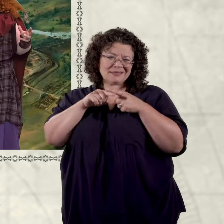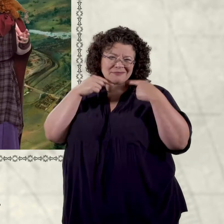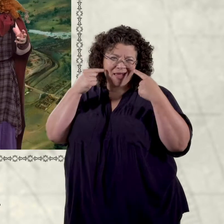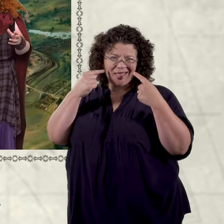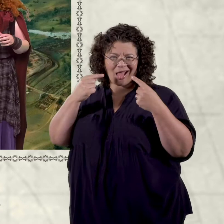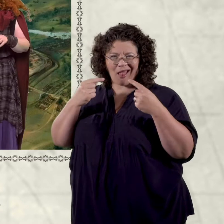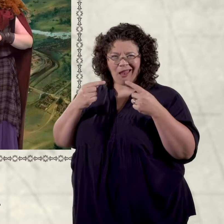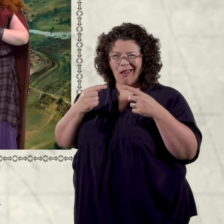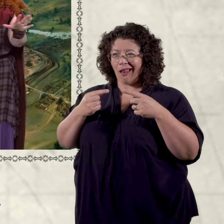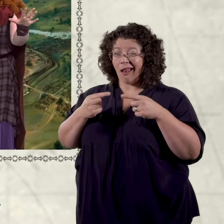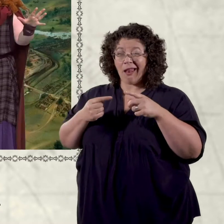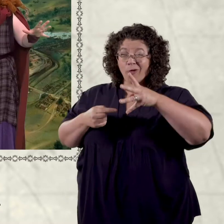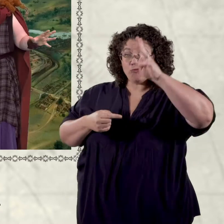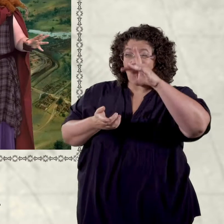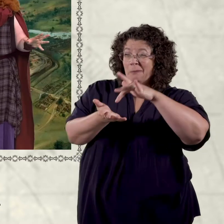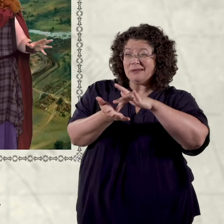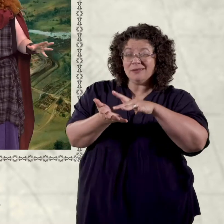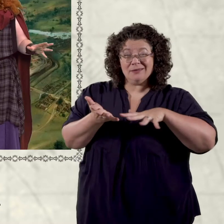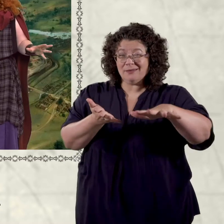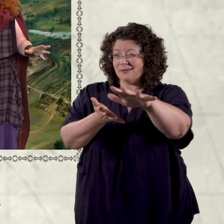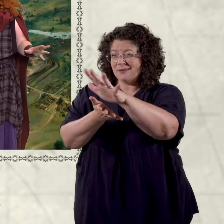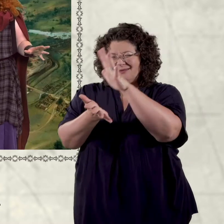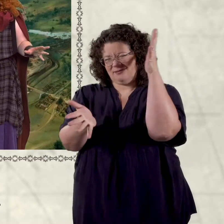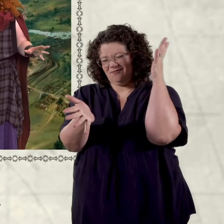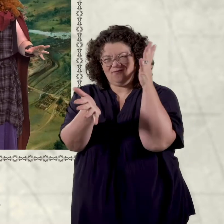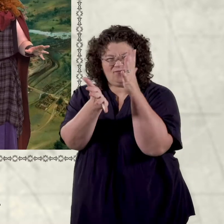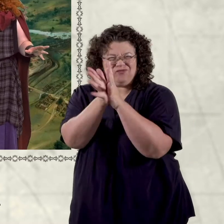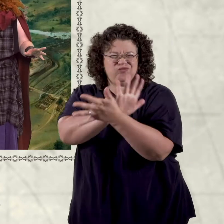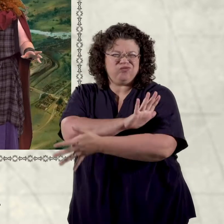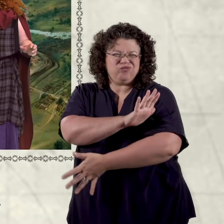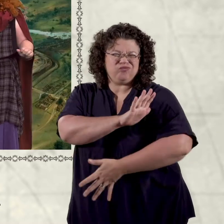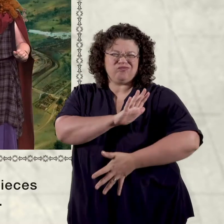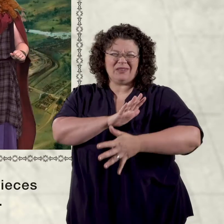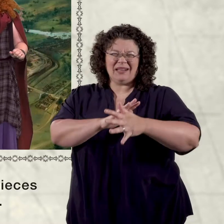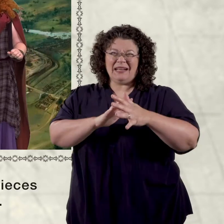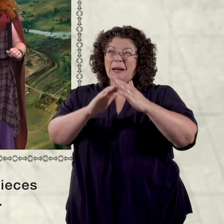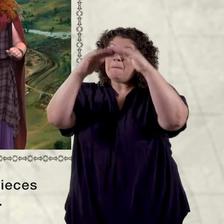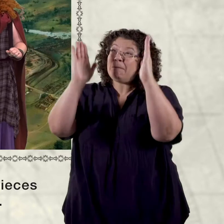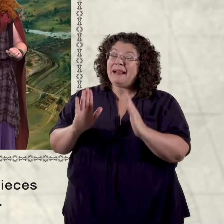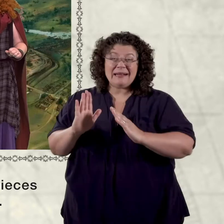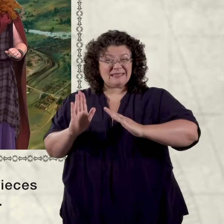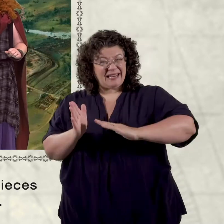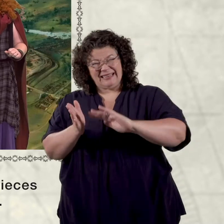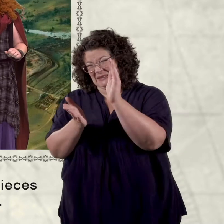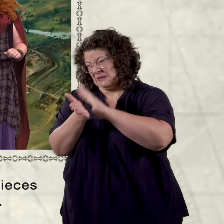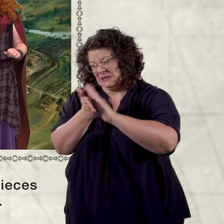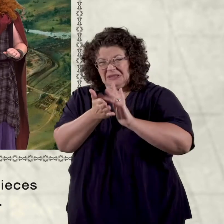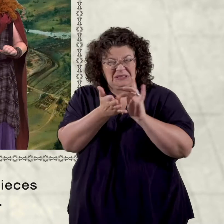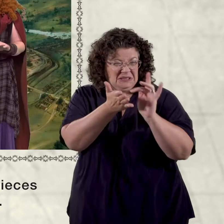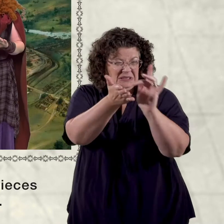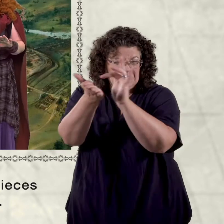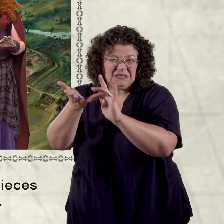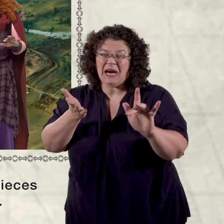a smile as all the Roman city was destroyed. We smashed the building into tiny pieces